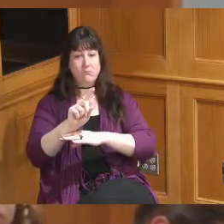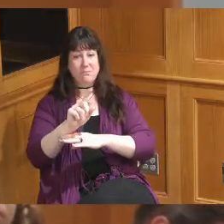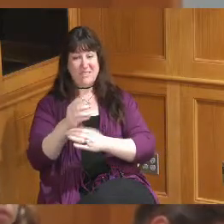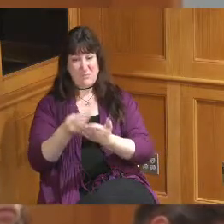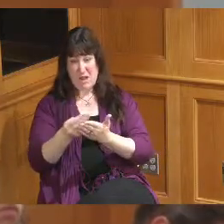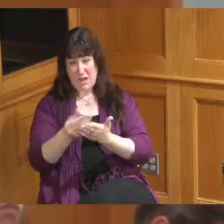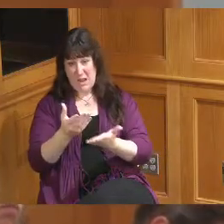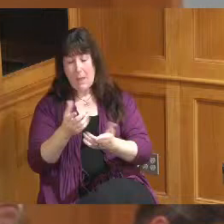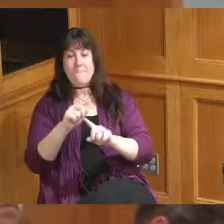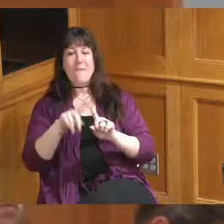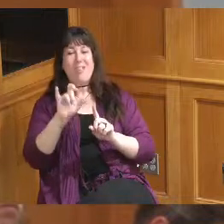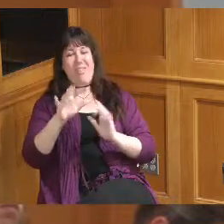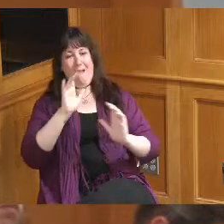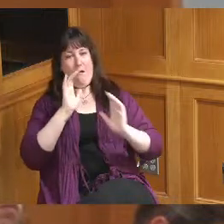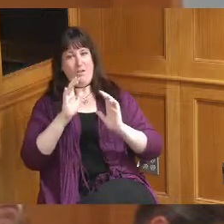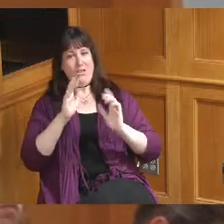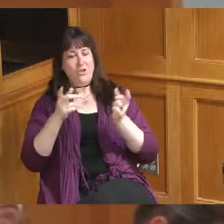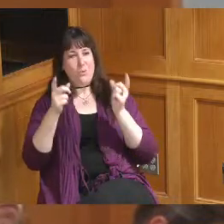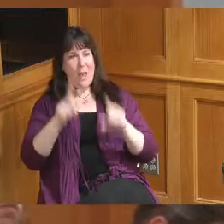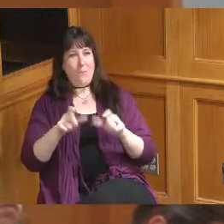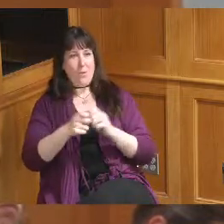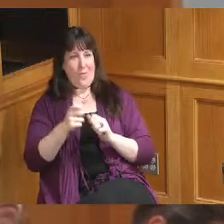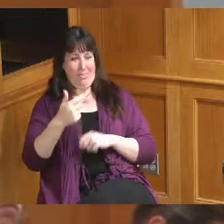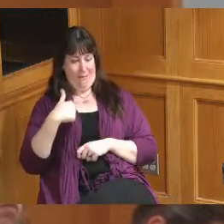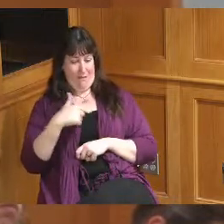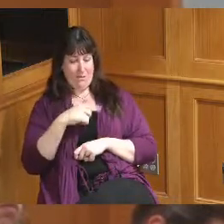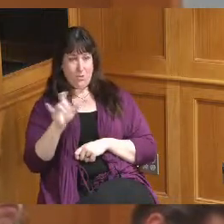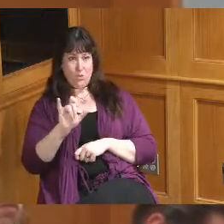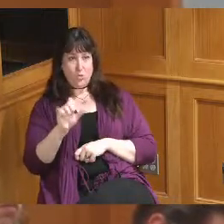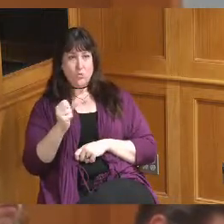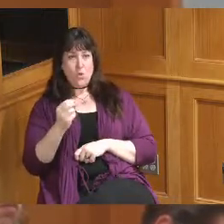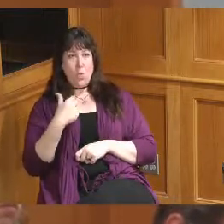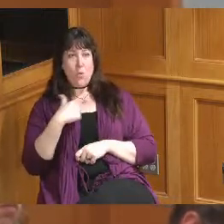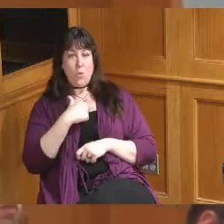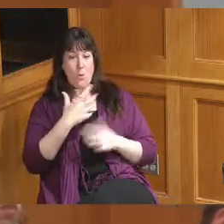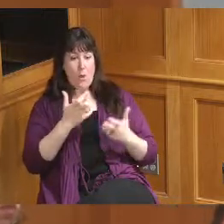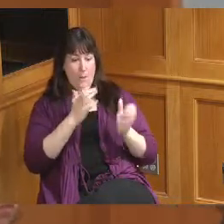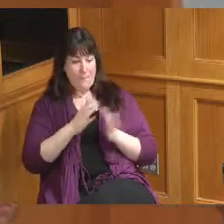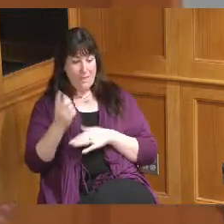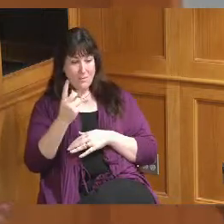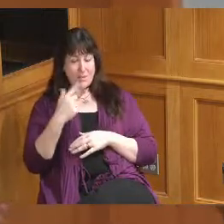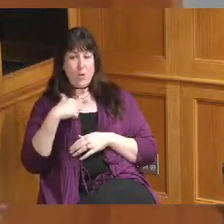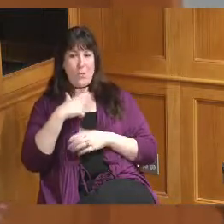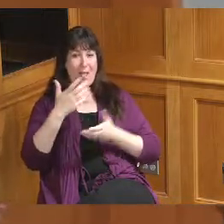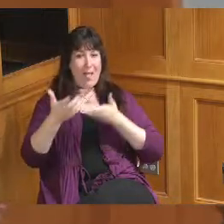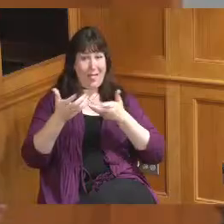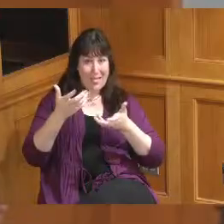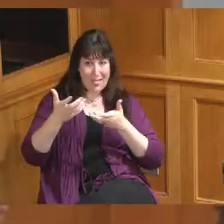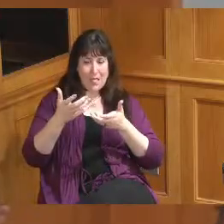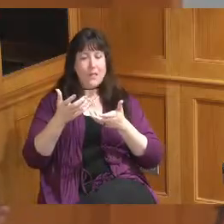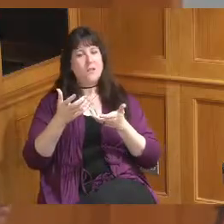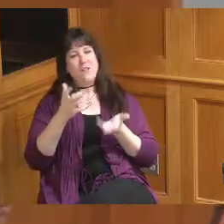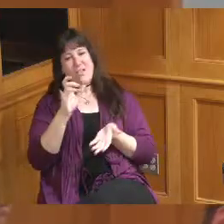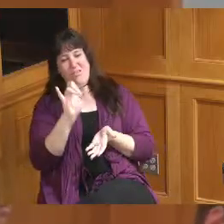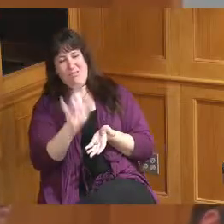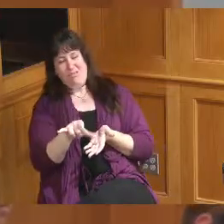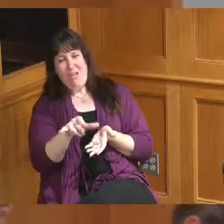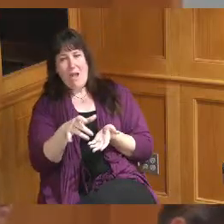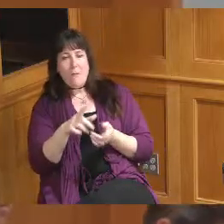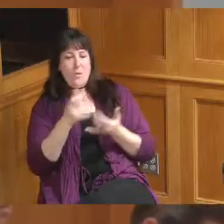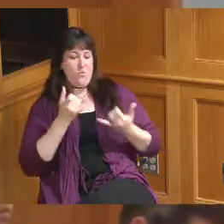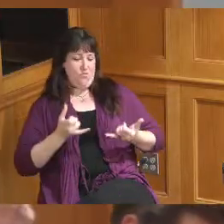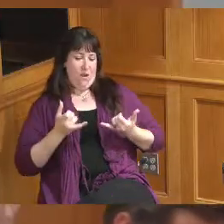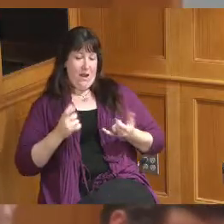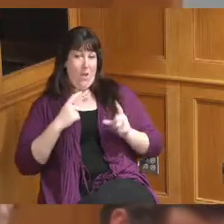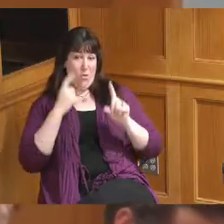that is a conversation that you all would have with us of we want to plan something, and that we would start that conversation. But I think right now